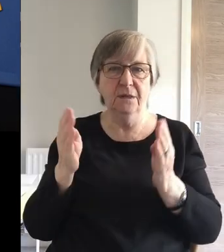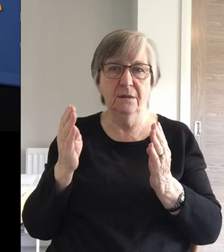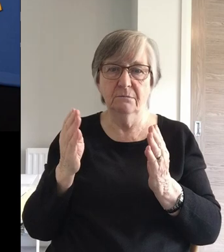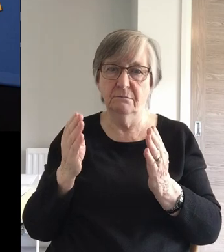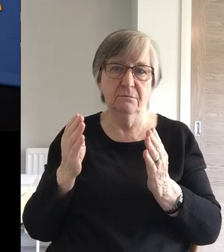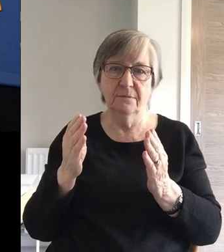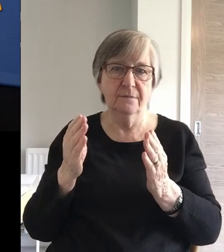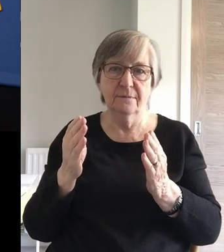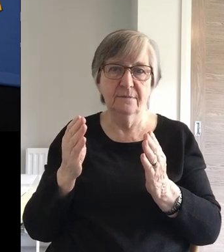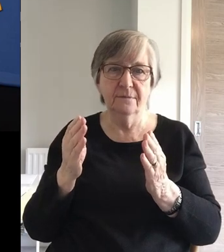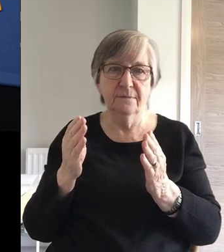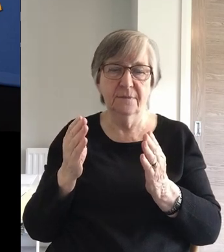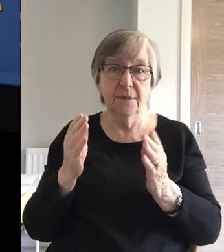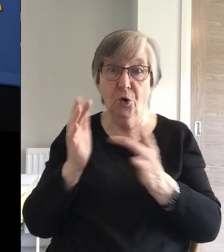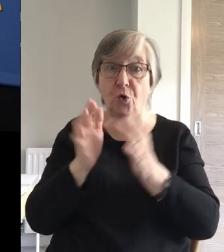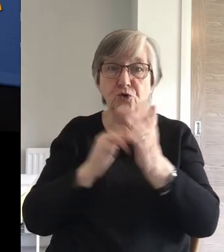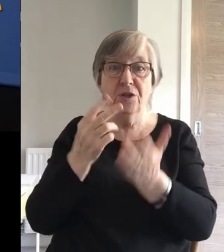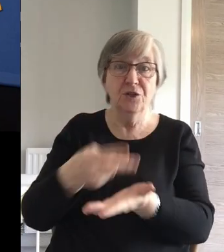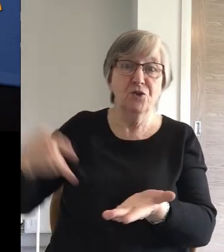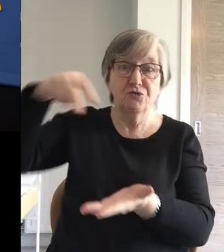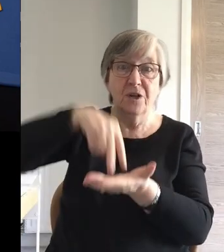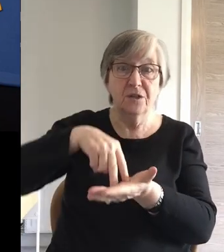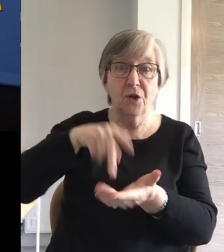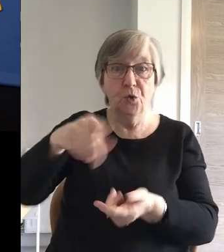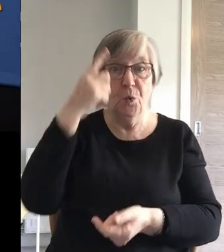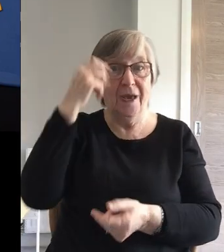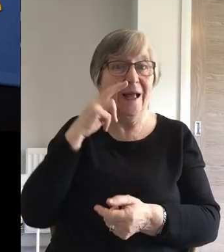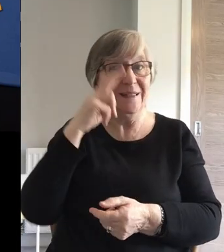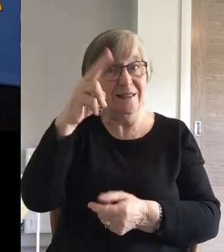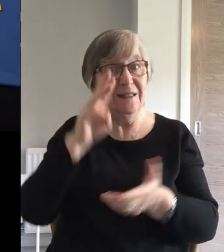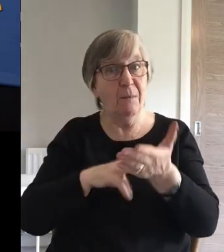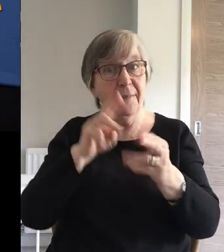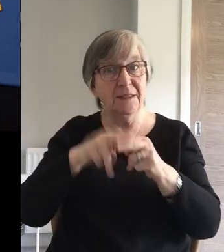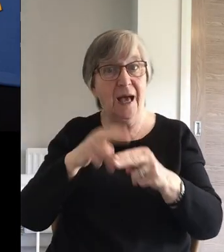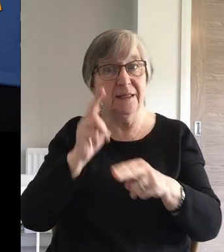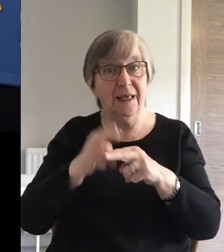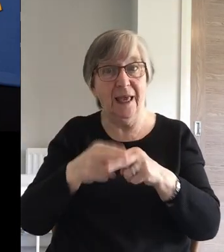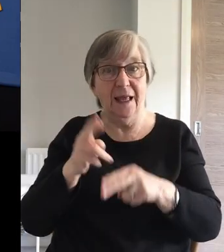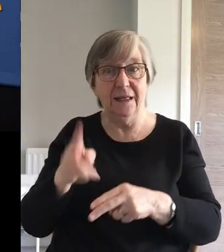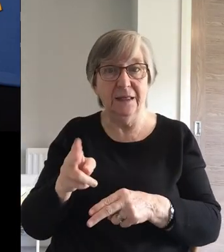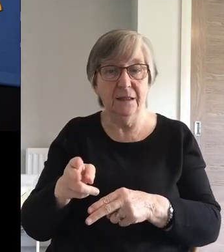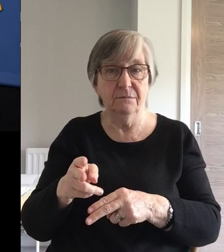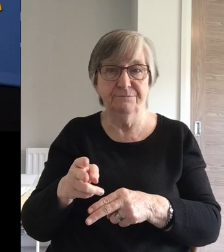There is no, Jesus is risen, so you'll be able to see your mum and dad again.